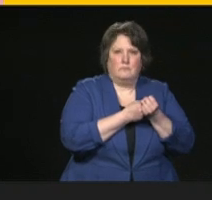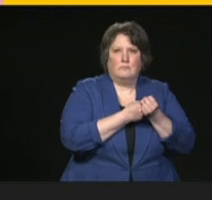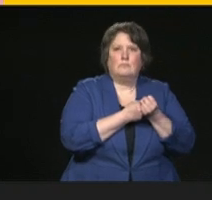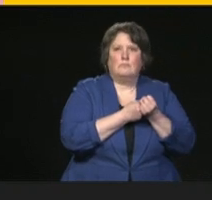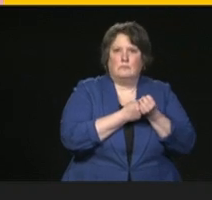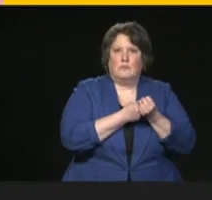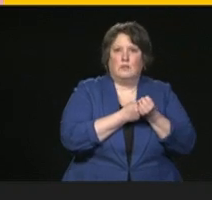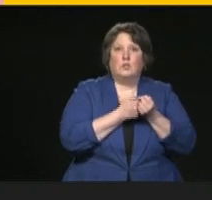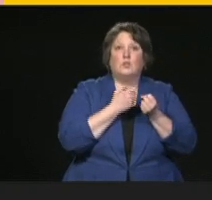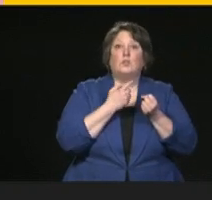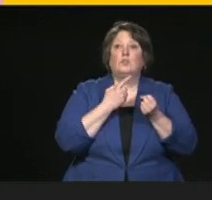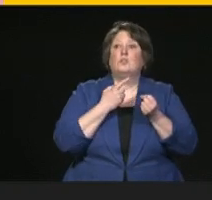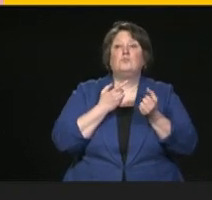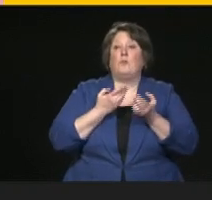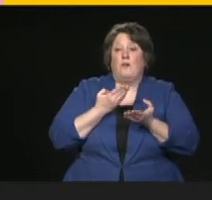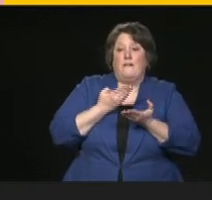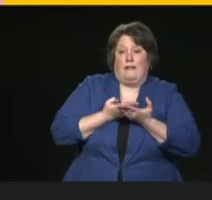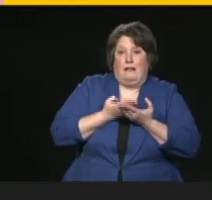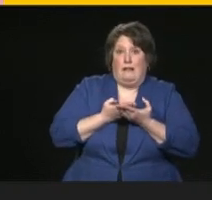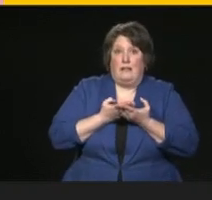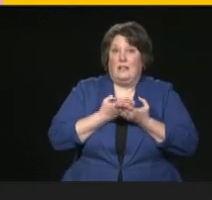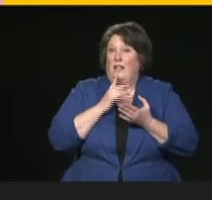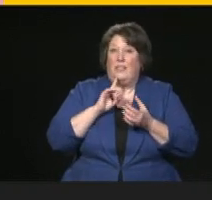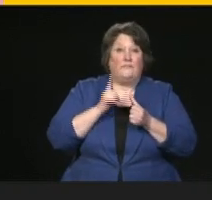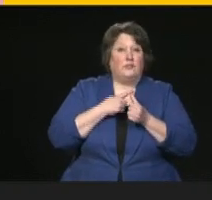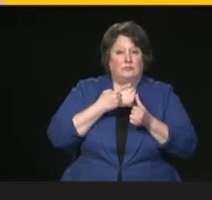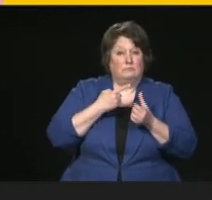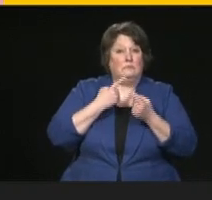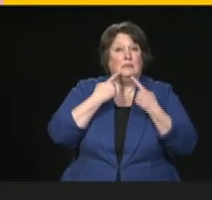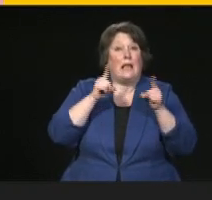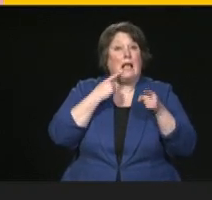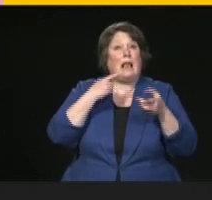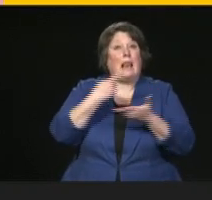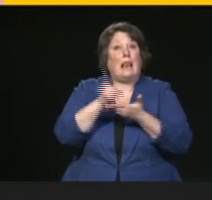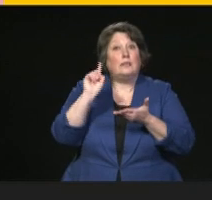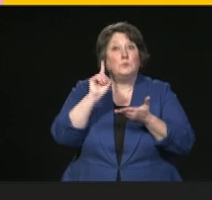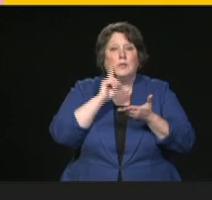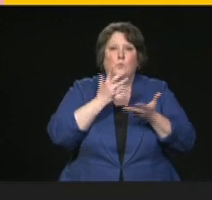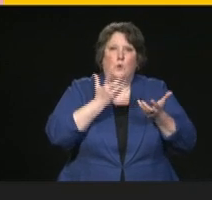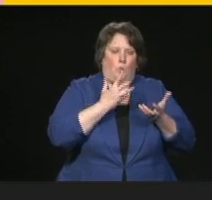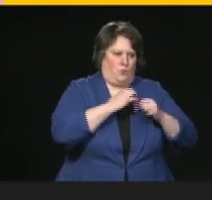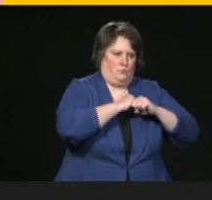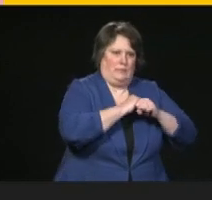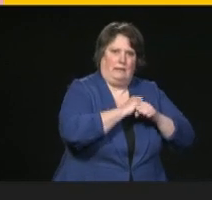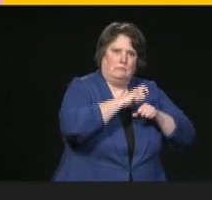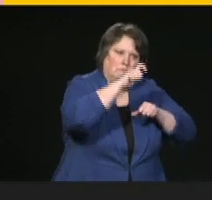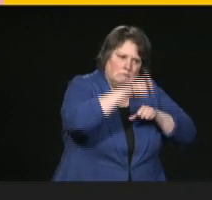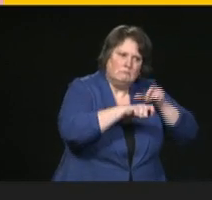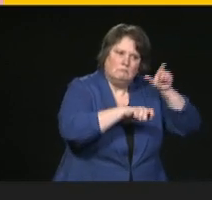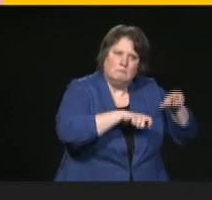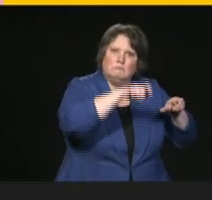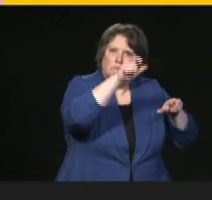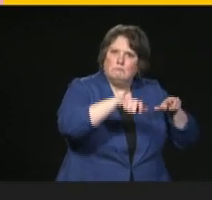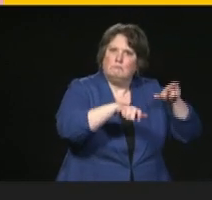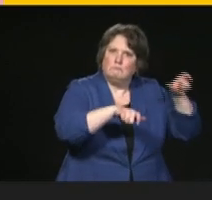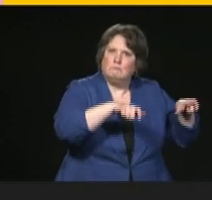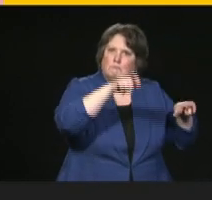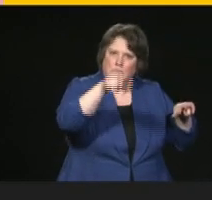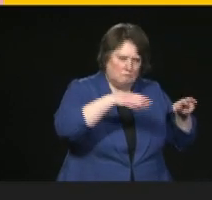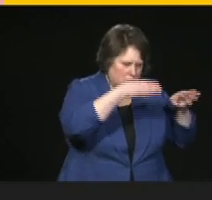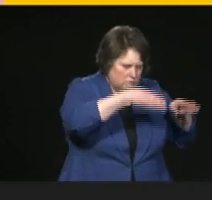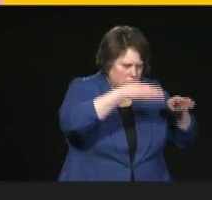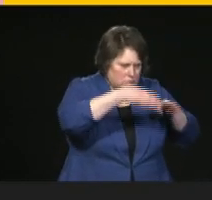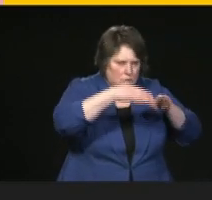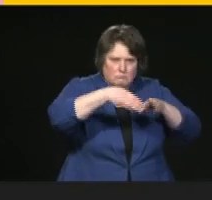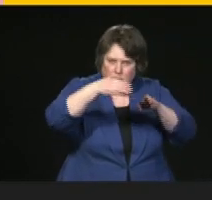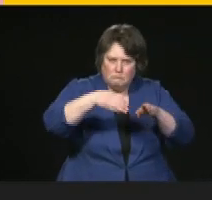protecting individual workers, individual Canadians. And it was above all about ensuring that there was